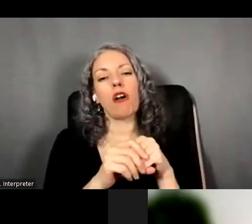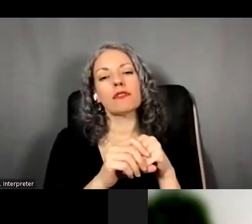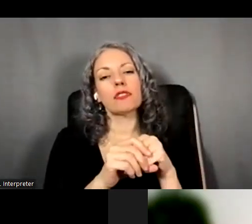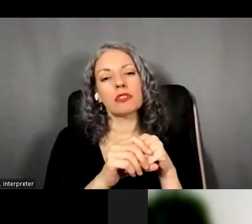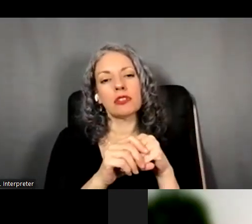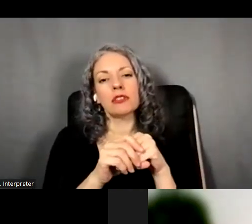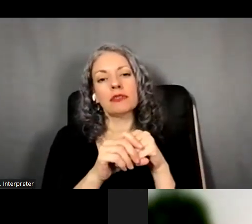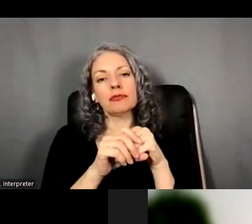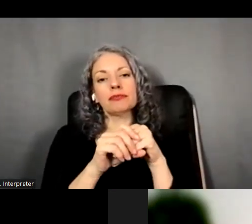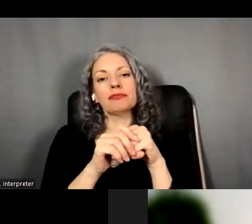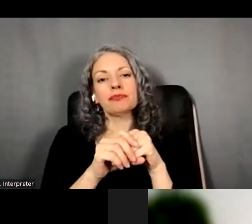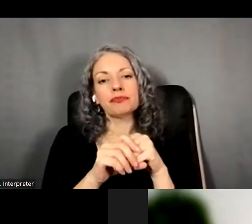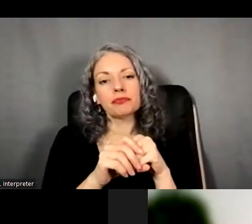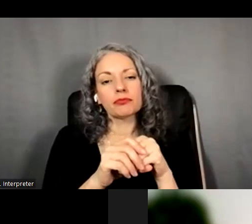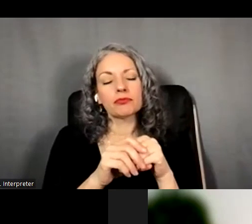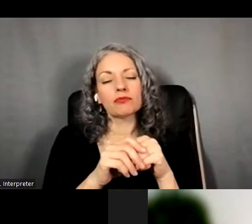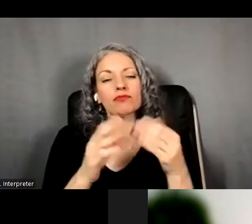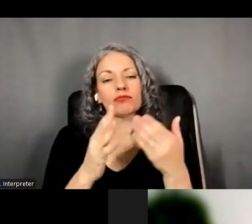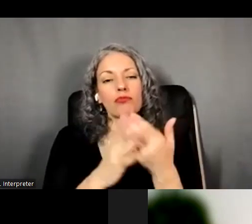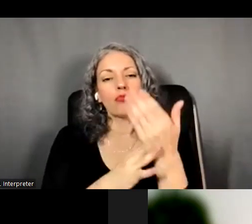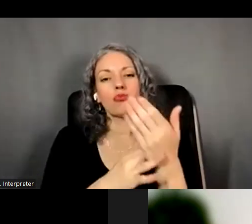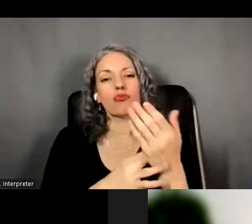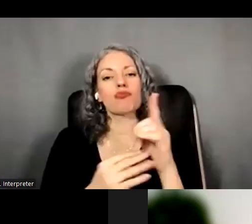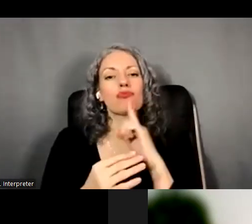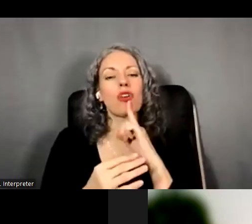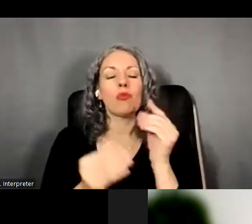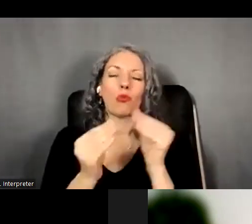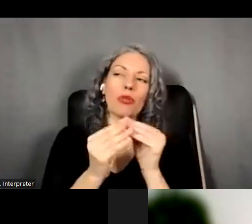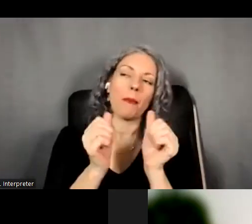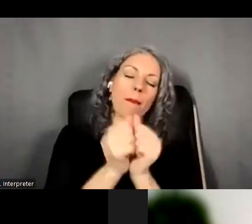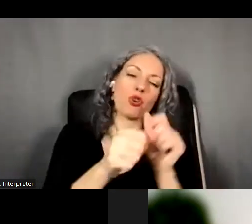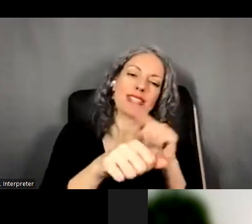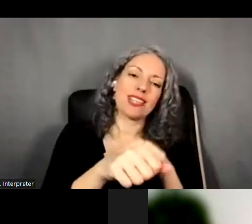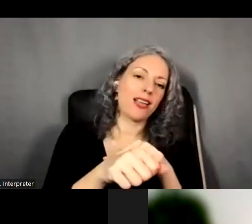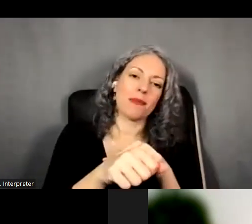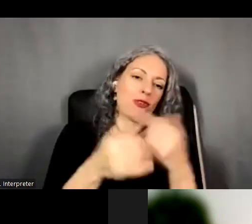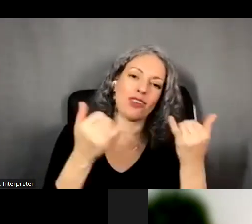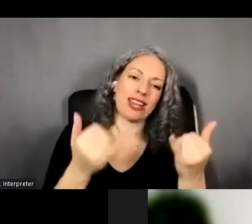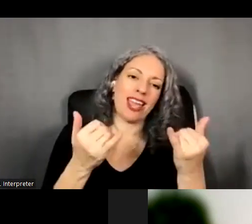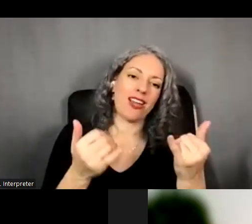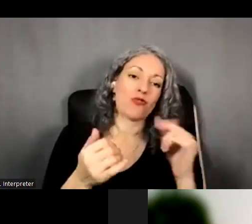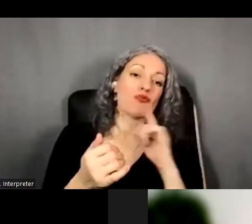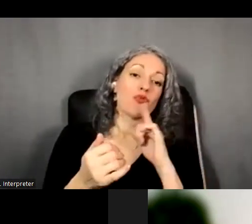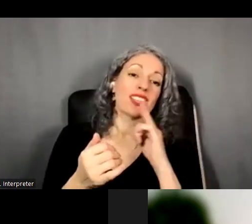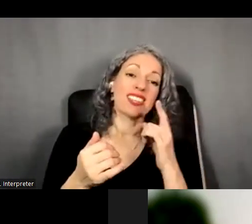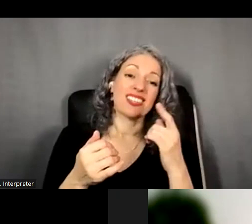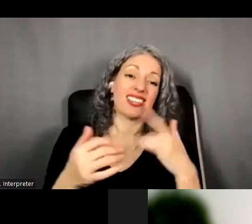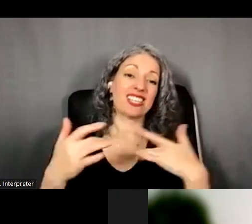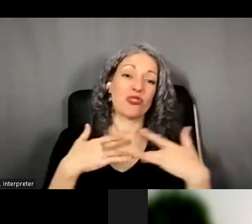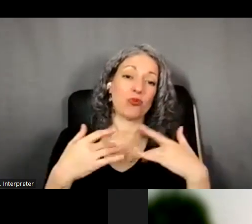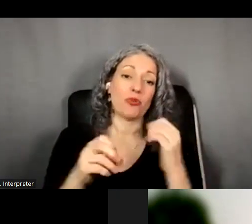to talk through with more time. But again, at this point, I think we're mostly just concerned with making sure